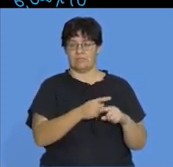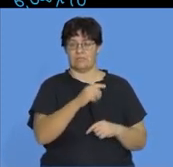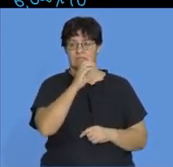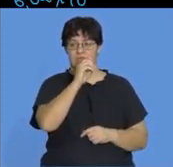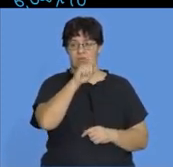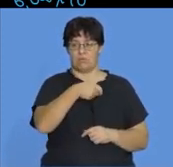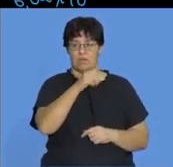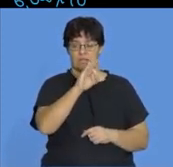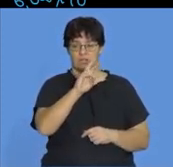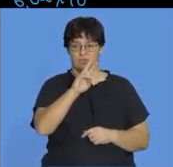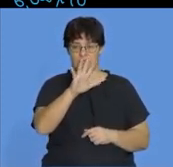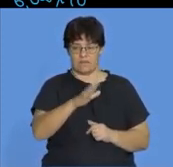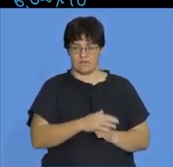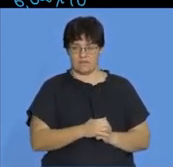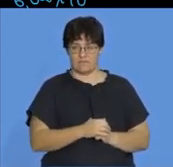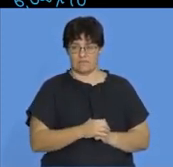multiplied by